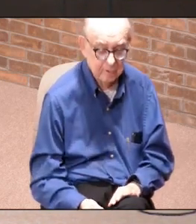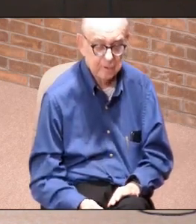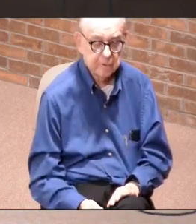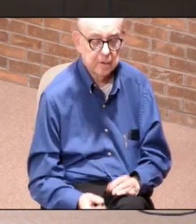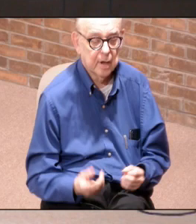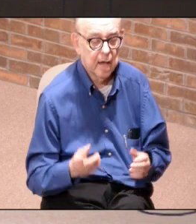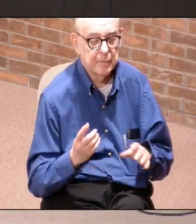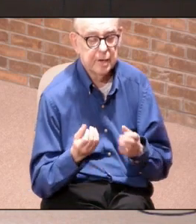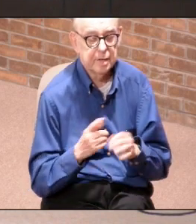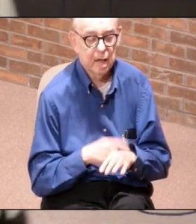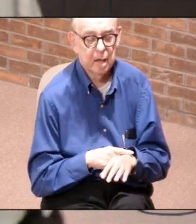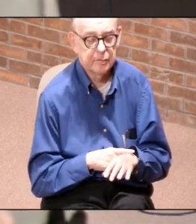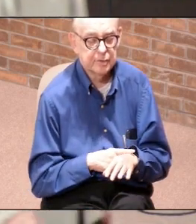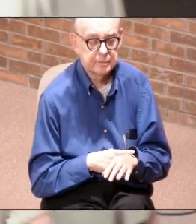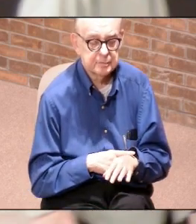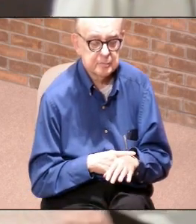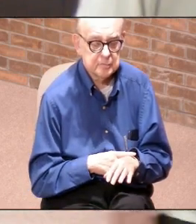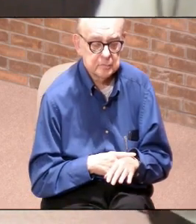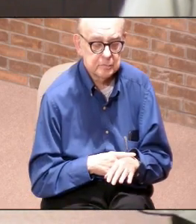How many times